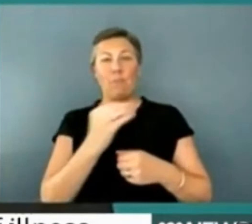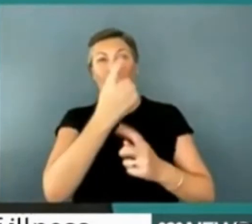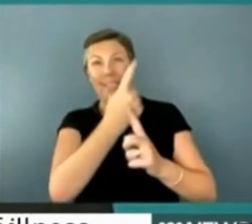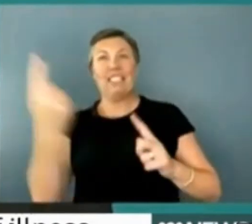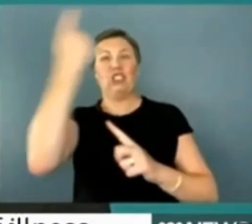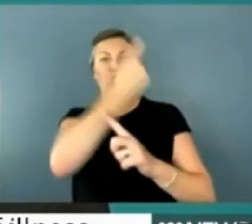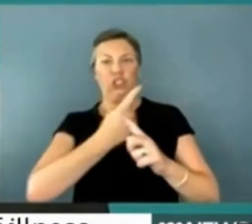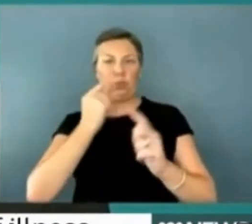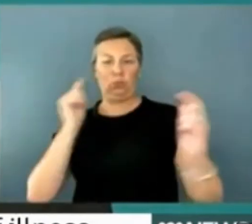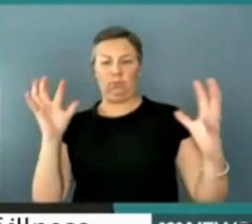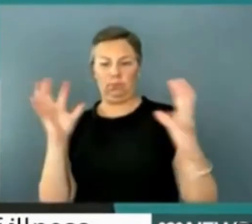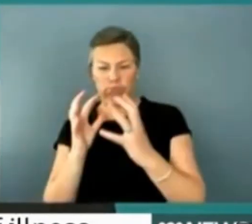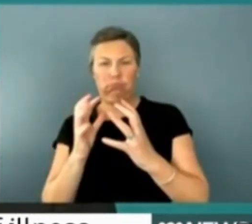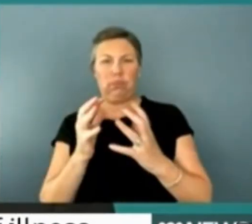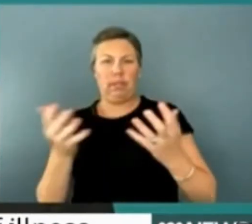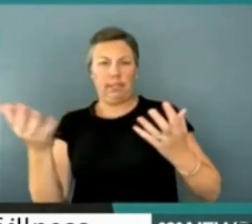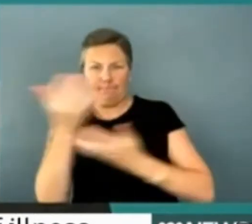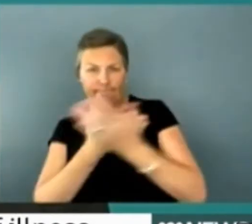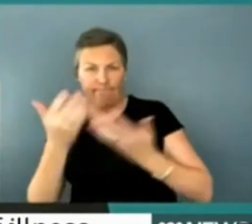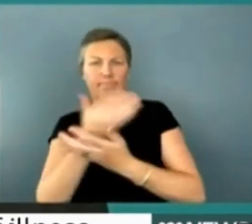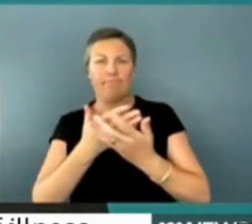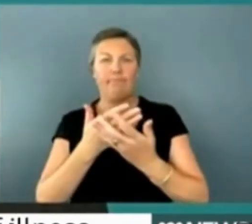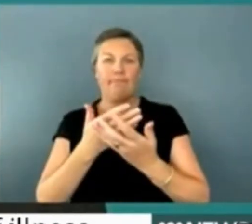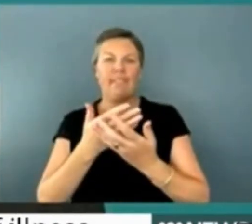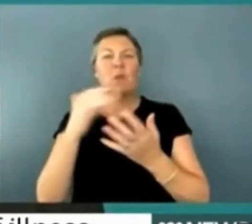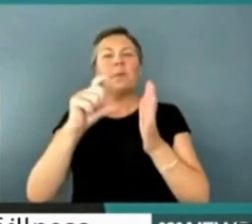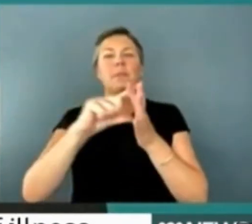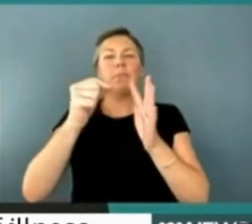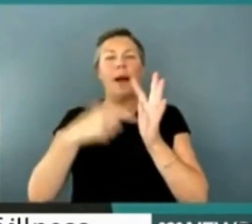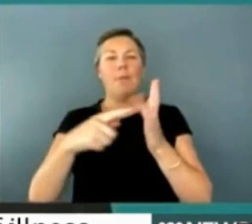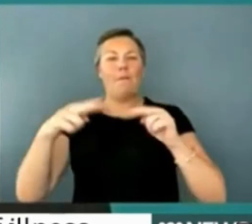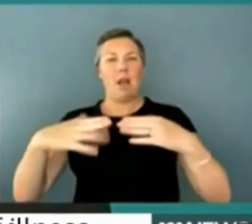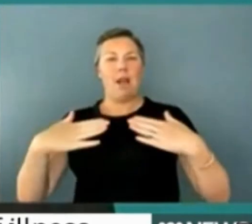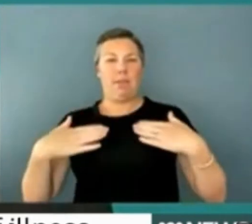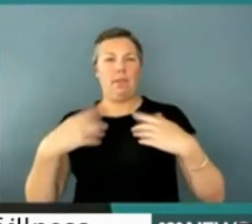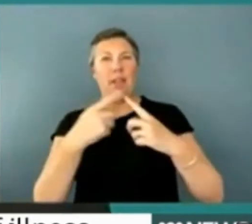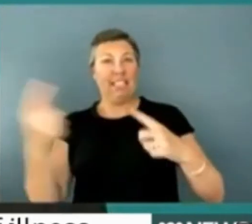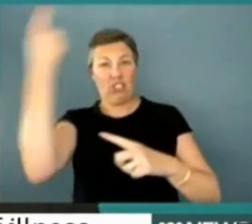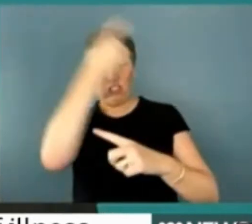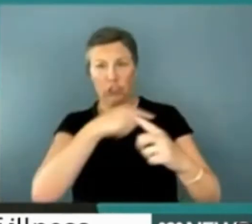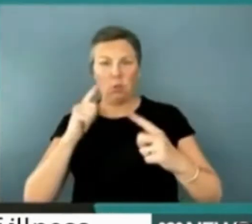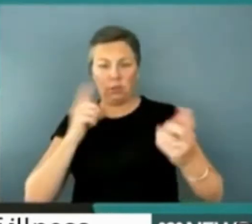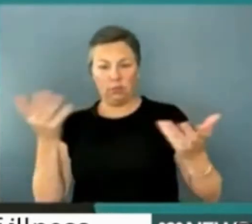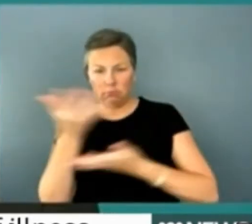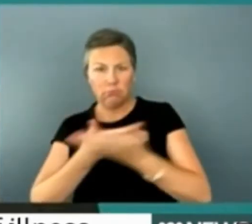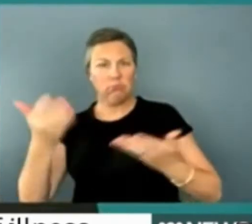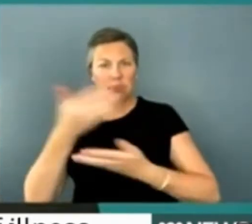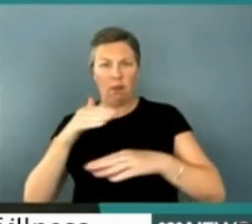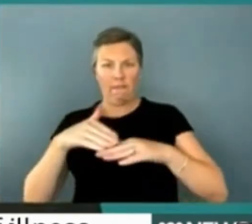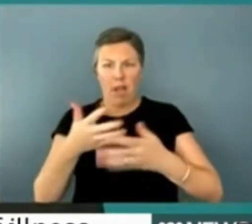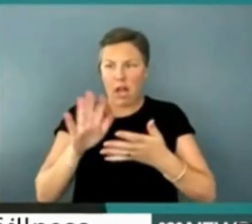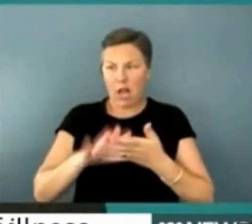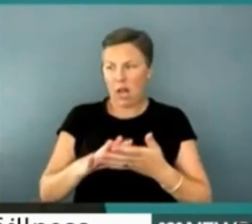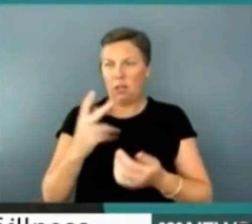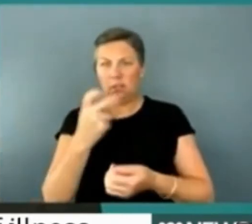CEs and so forth of all of the health departments around Australia. Will be talking through those practical matters about the implementation of the vaccine